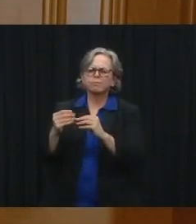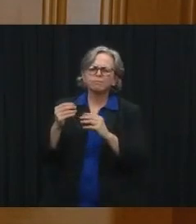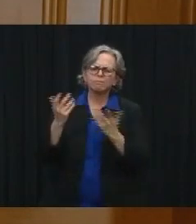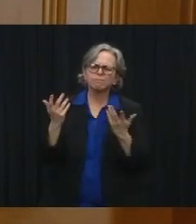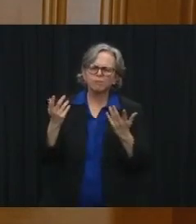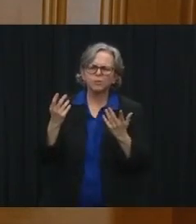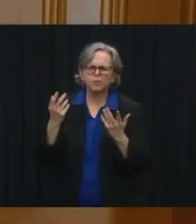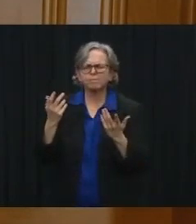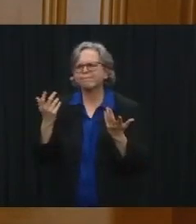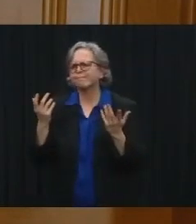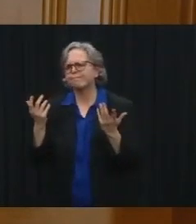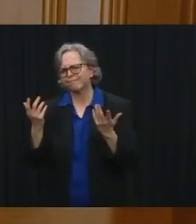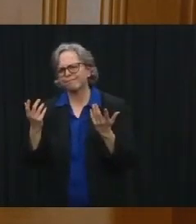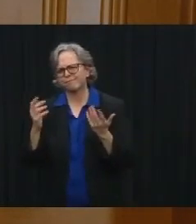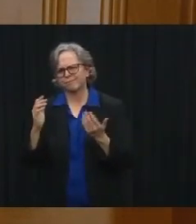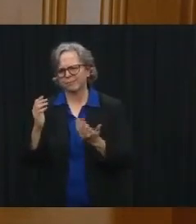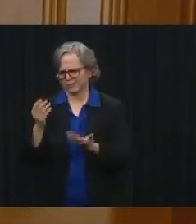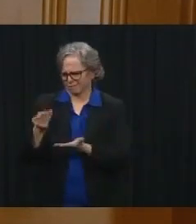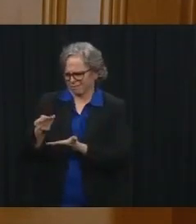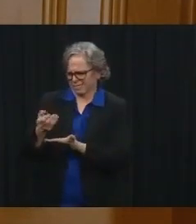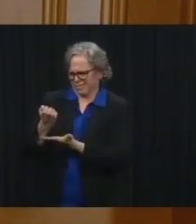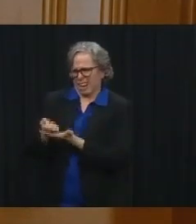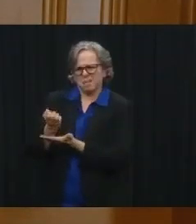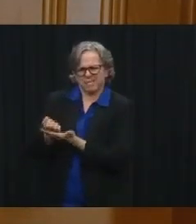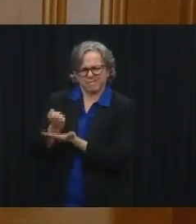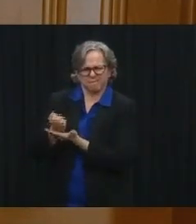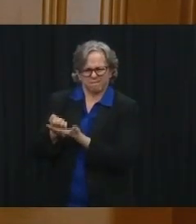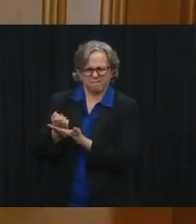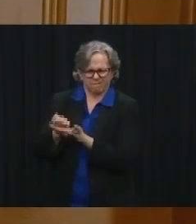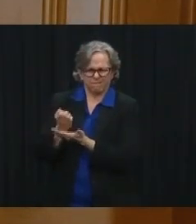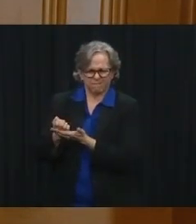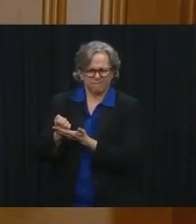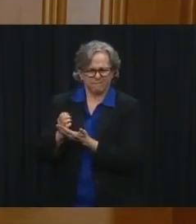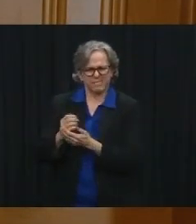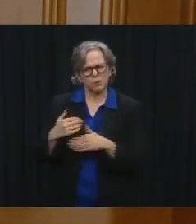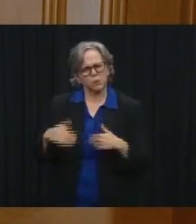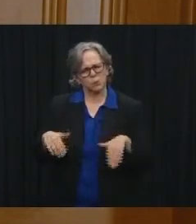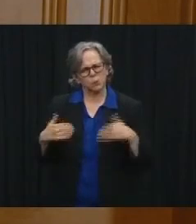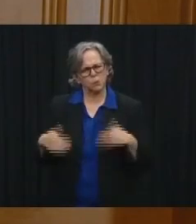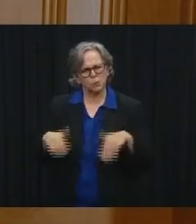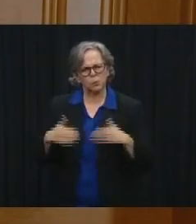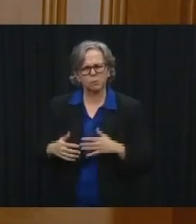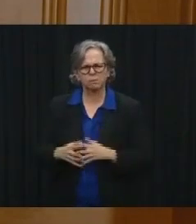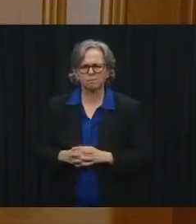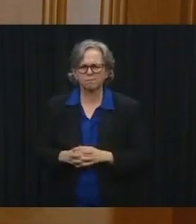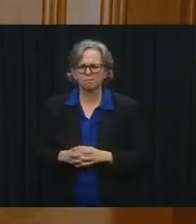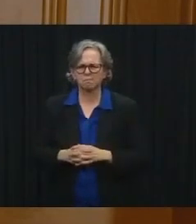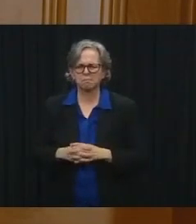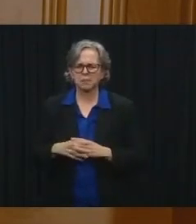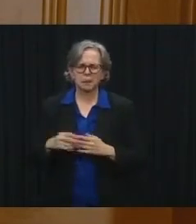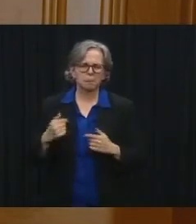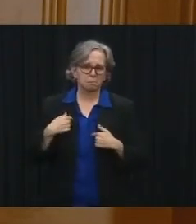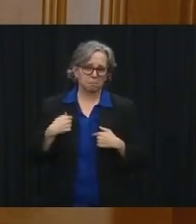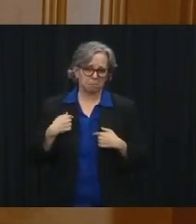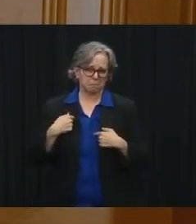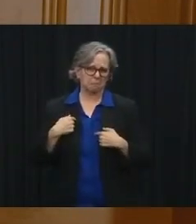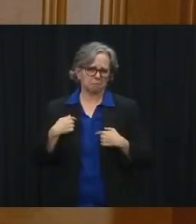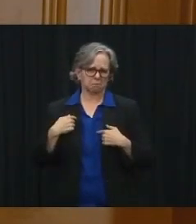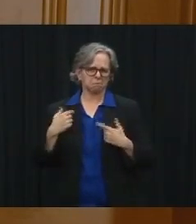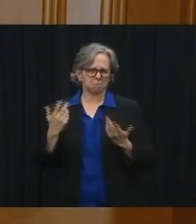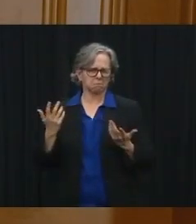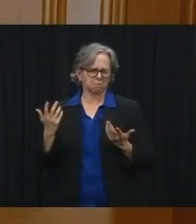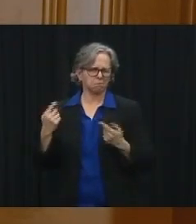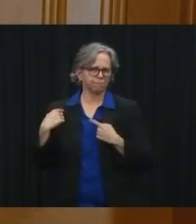about our economy and where we're going, because that certainly is on everyone's